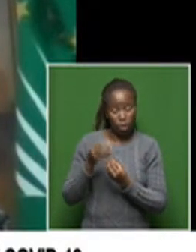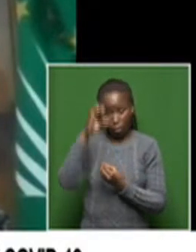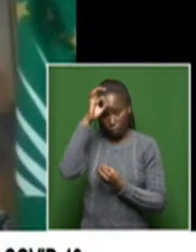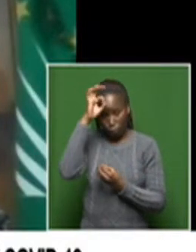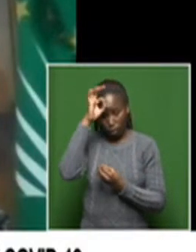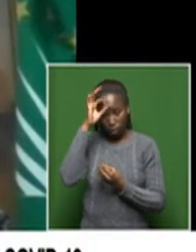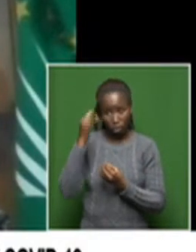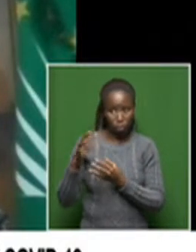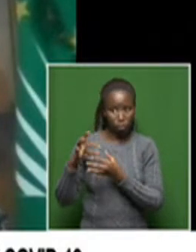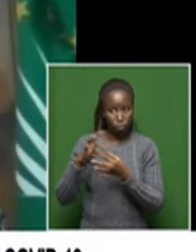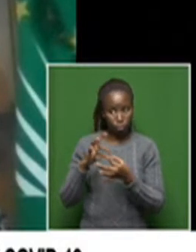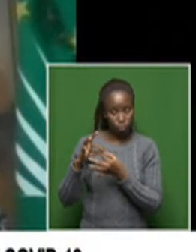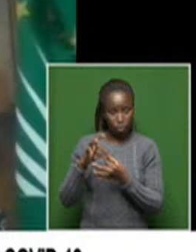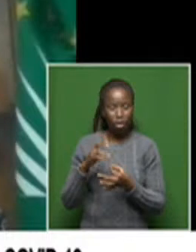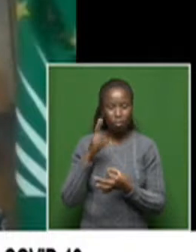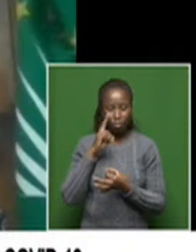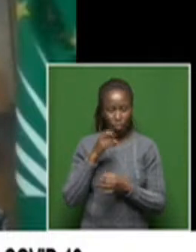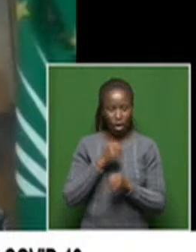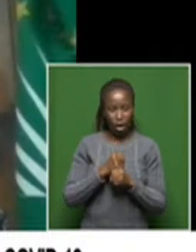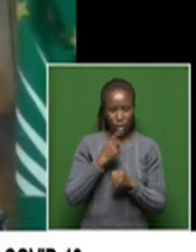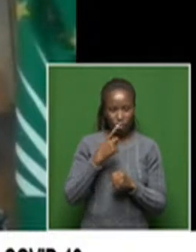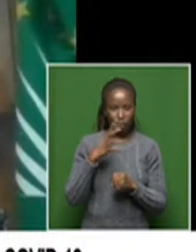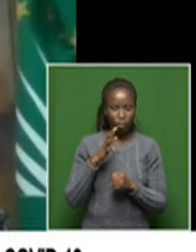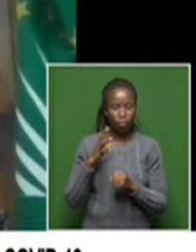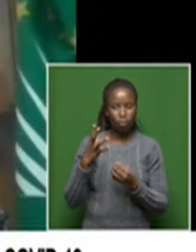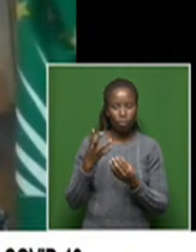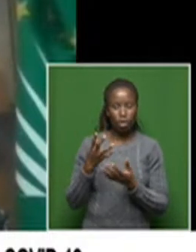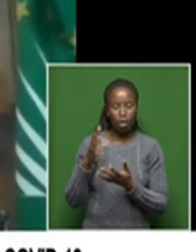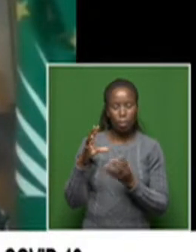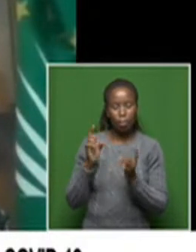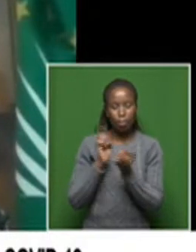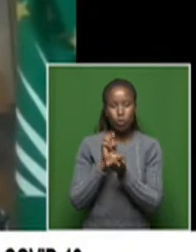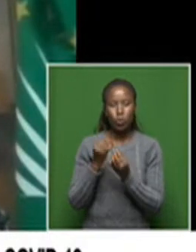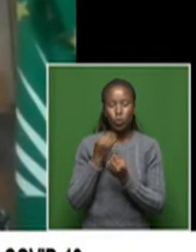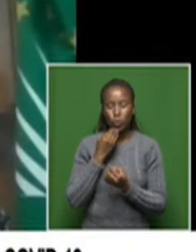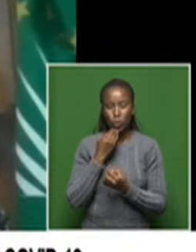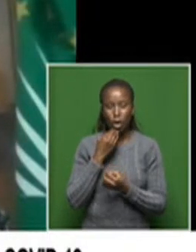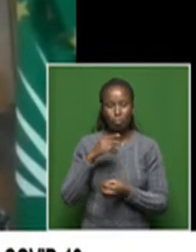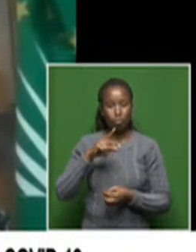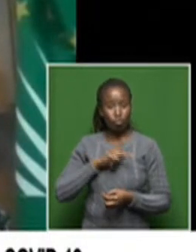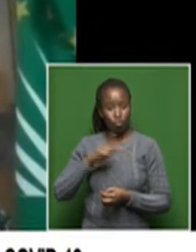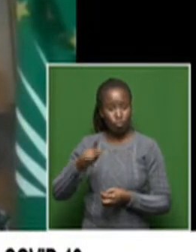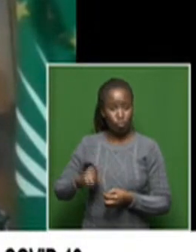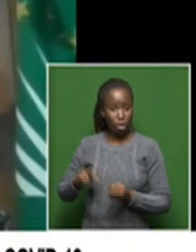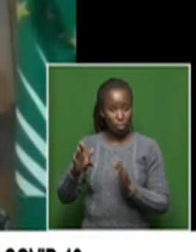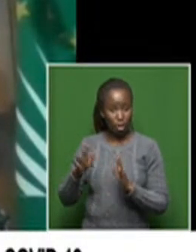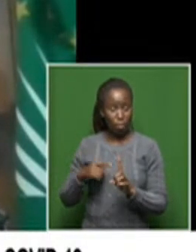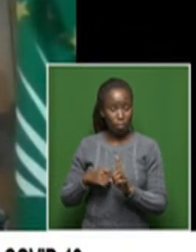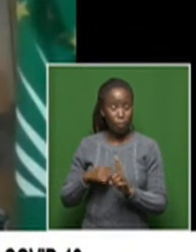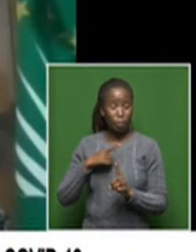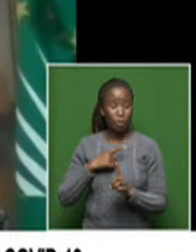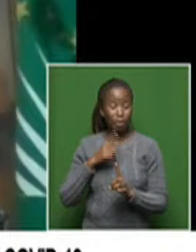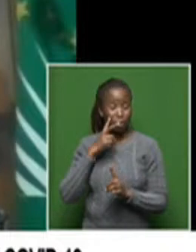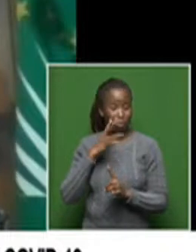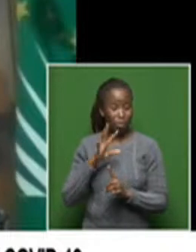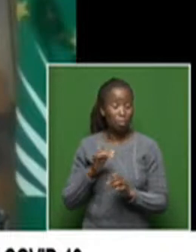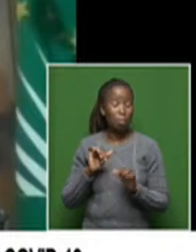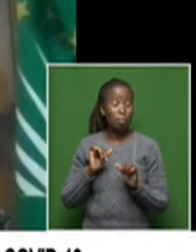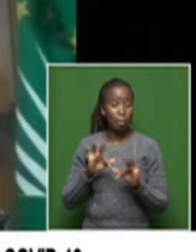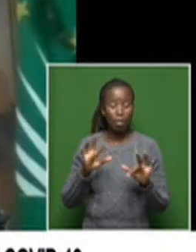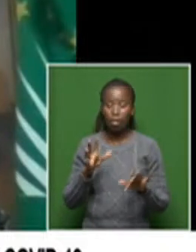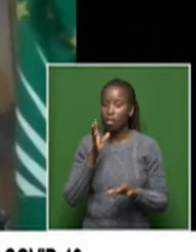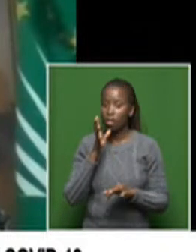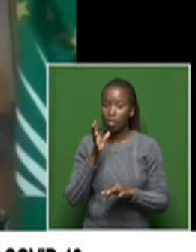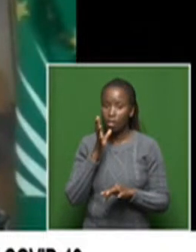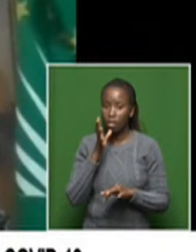see Gauteng as well, where we were talking with the premier, we saw a lot of people going out in terms of